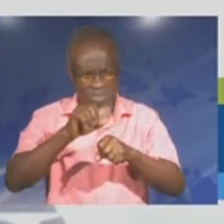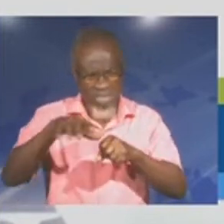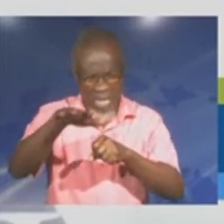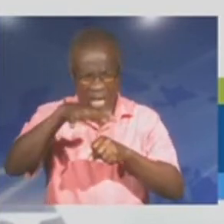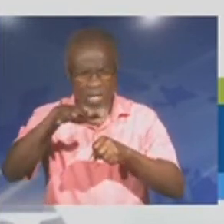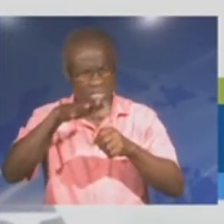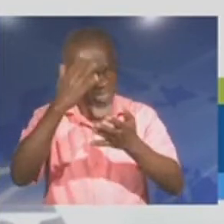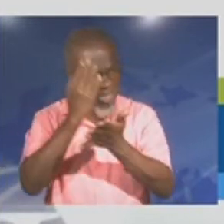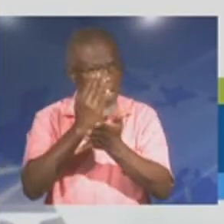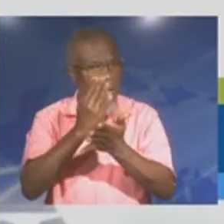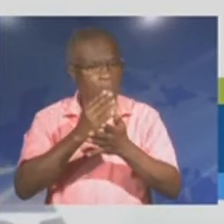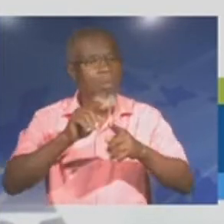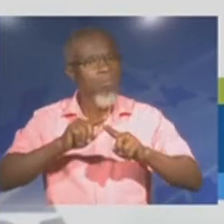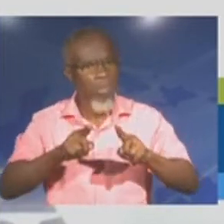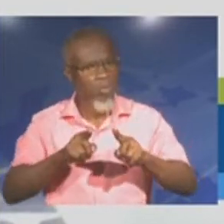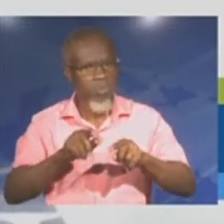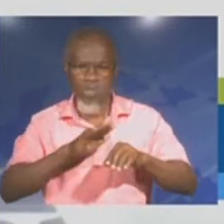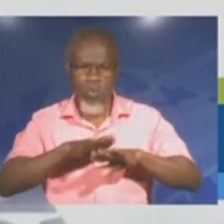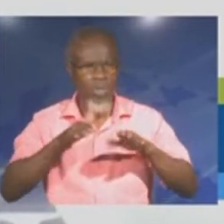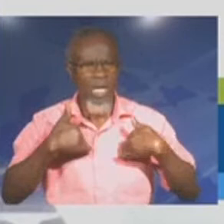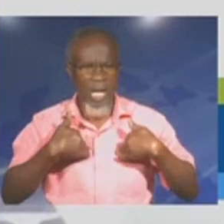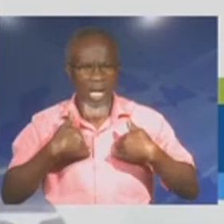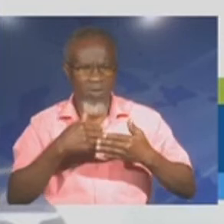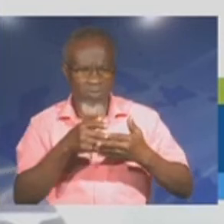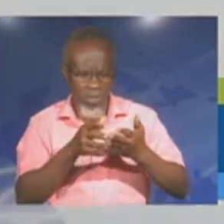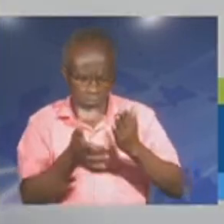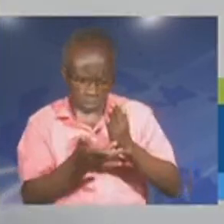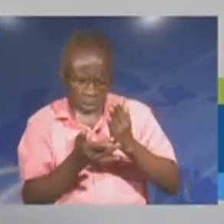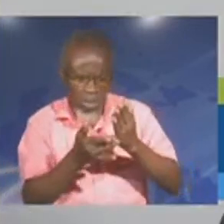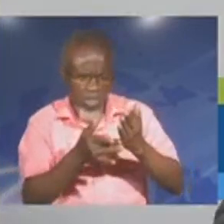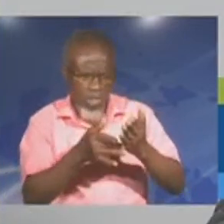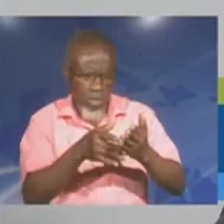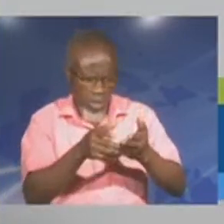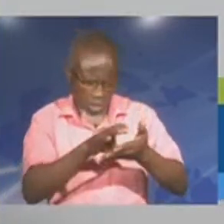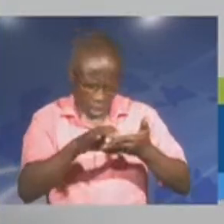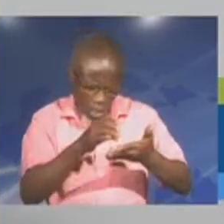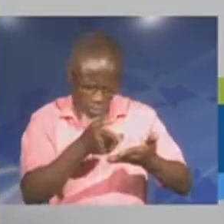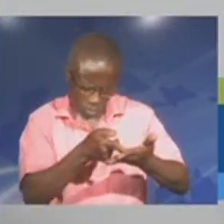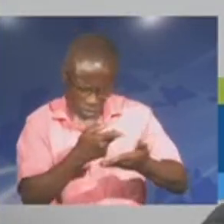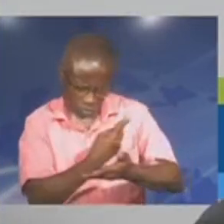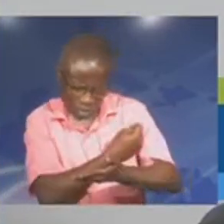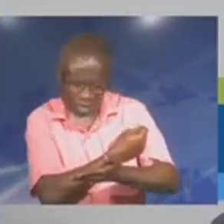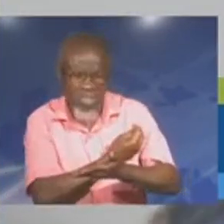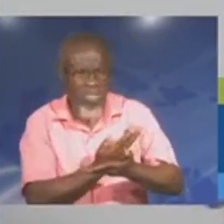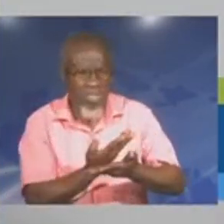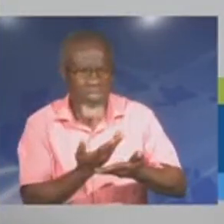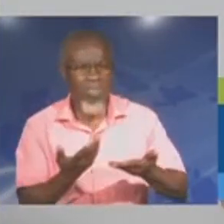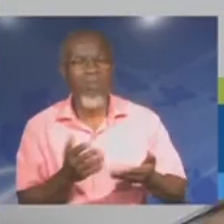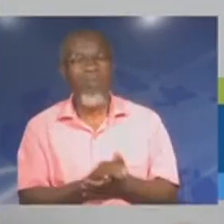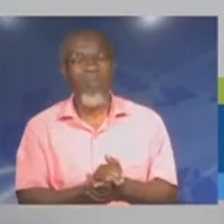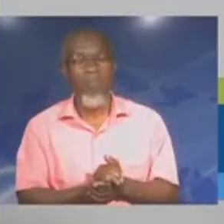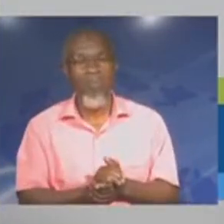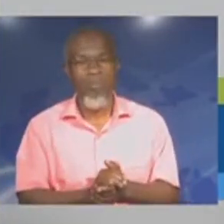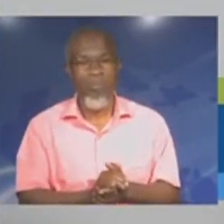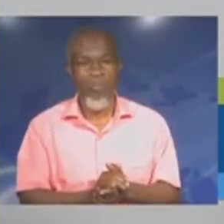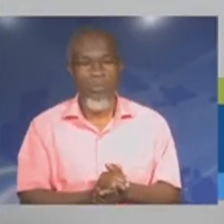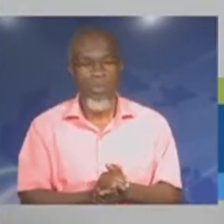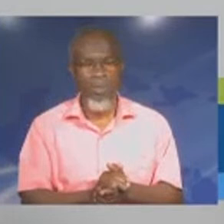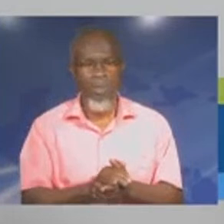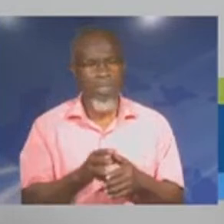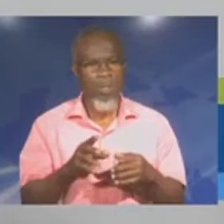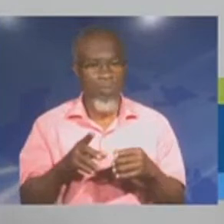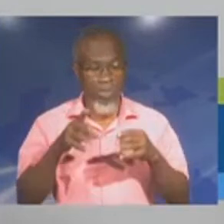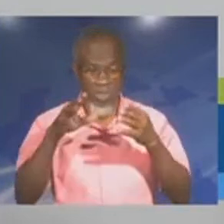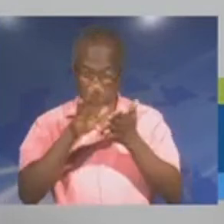gotten that vaccination card as yet? Thank you. Thank you, Richard. So on the issue of schools, I am expecting the numbers.